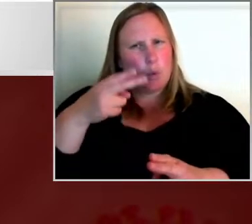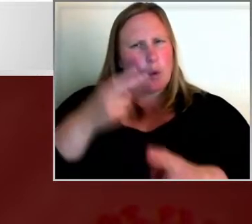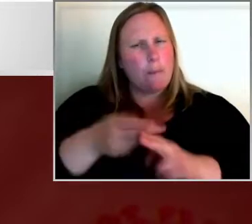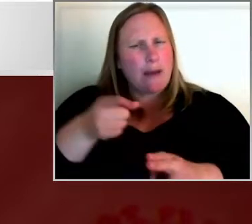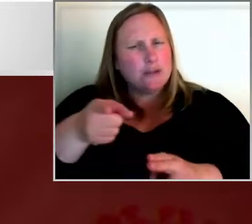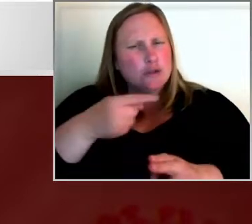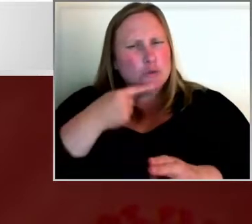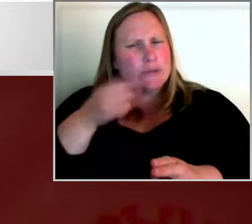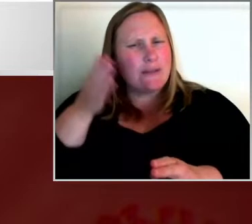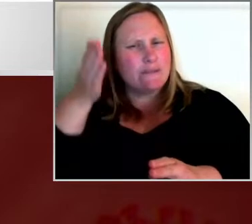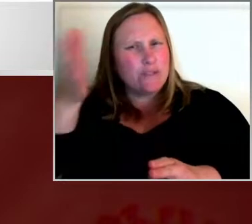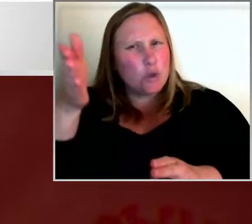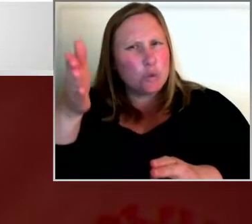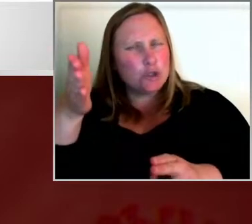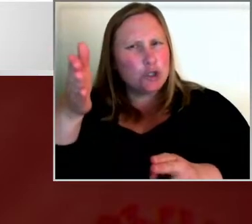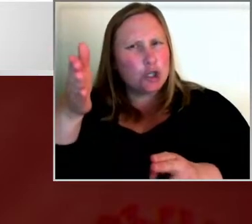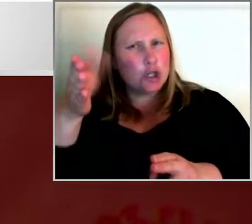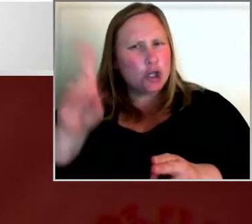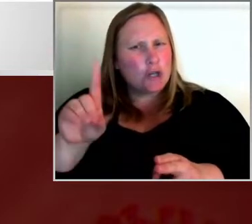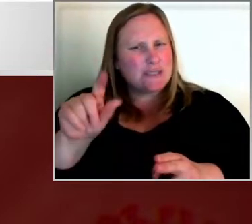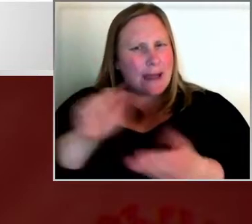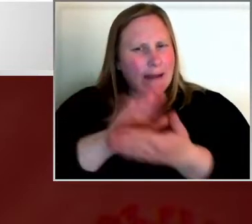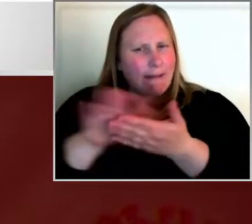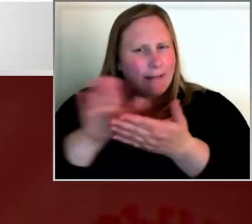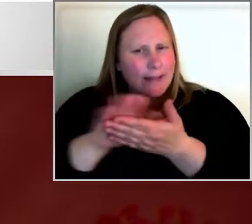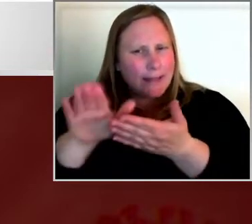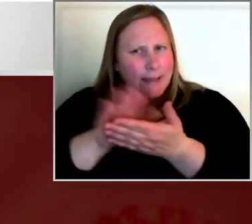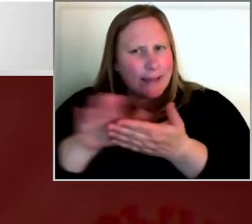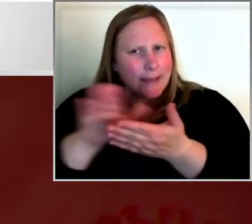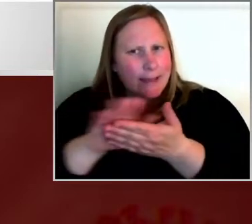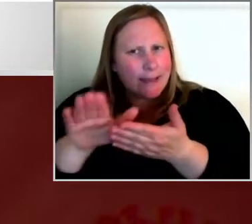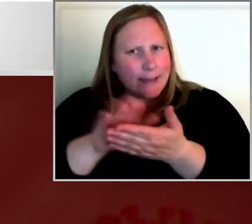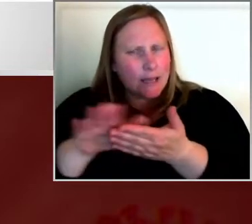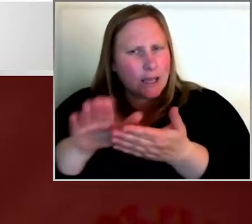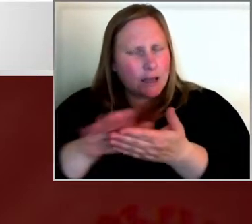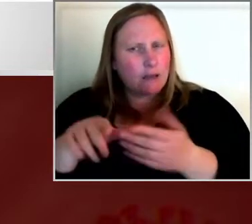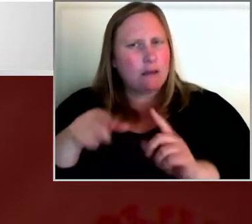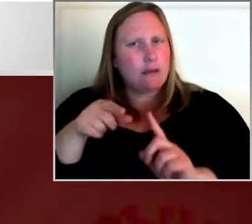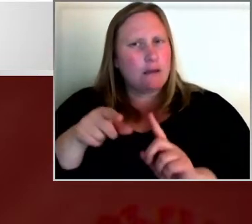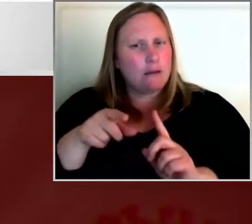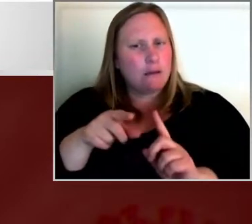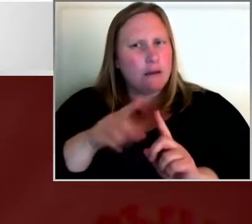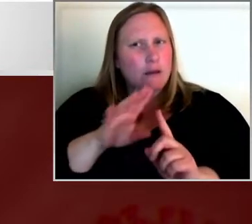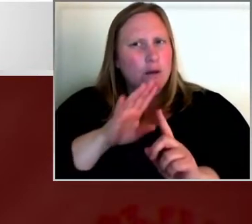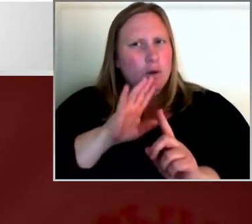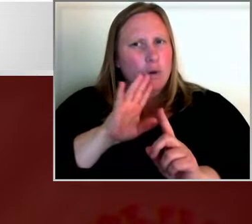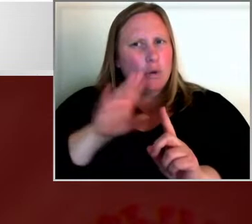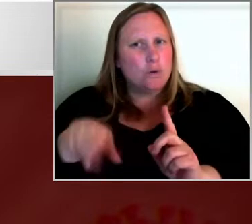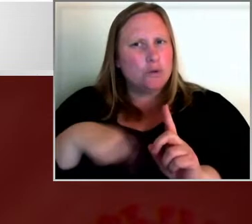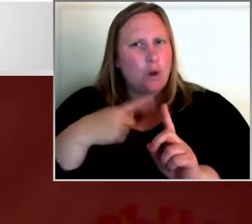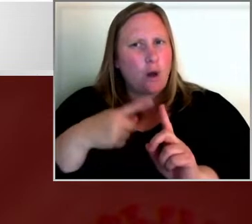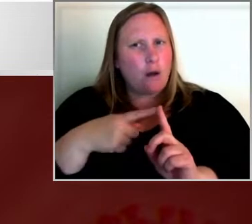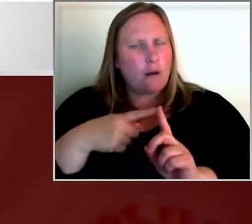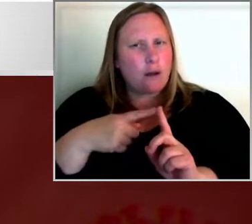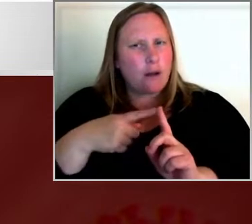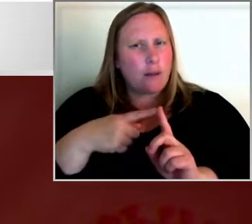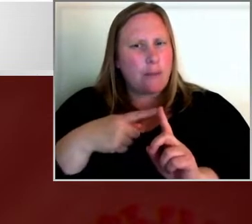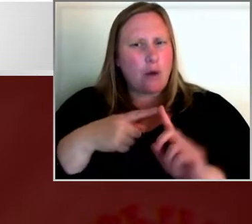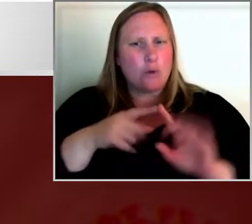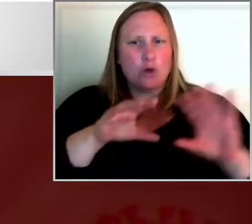quality assurance efforts are going to be? There was a mention in the press release about focusing on cases in group